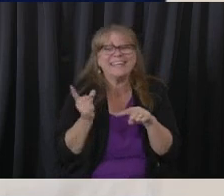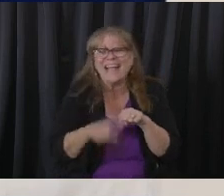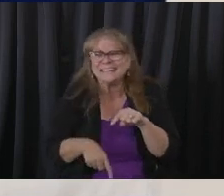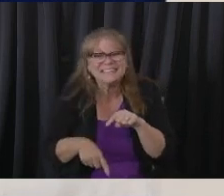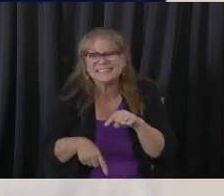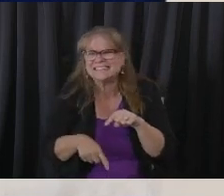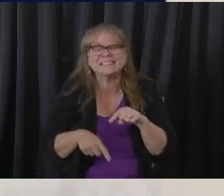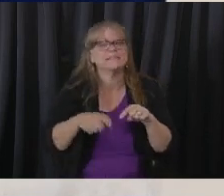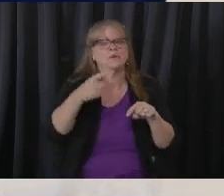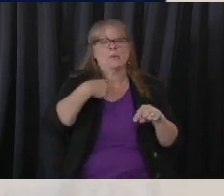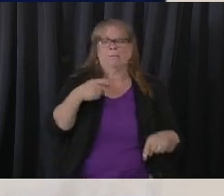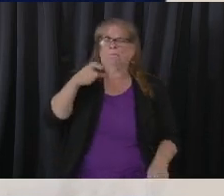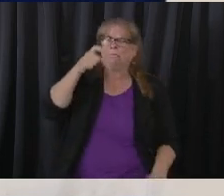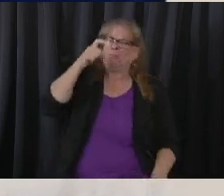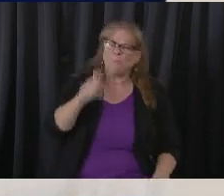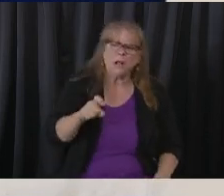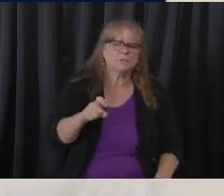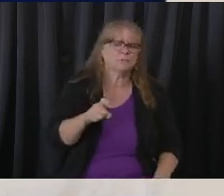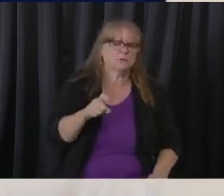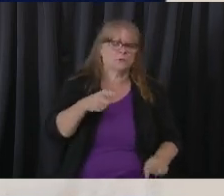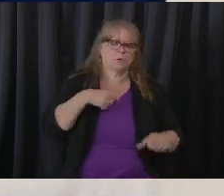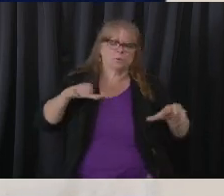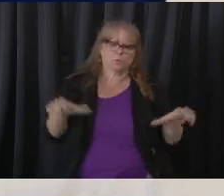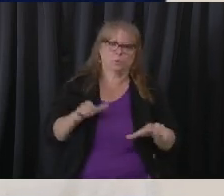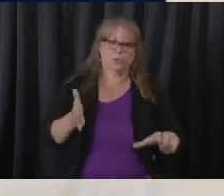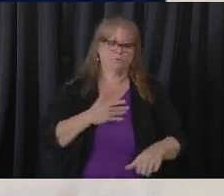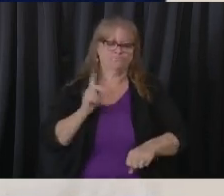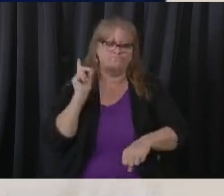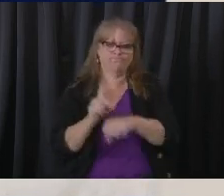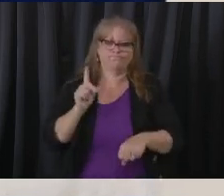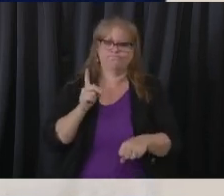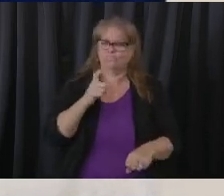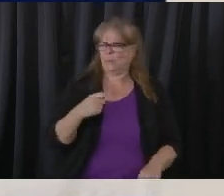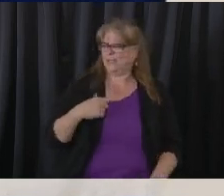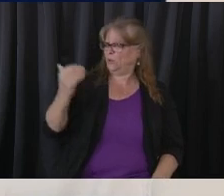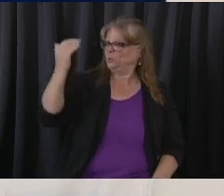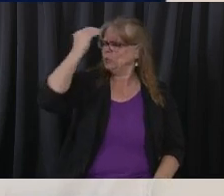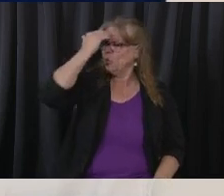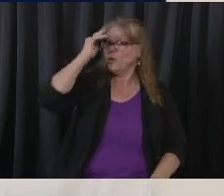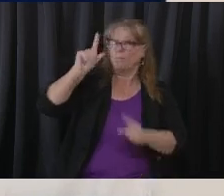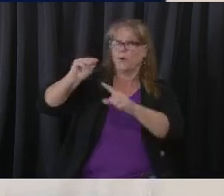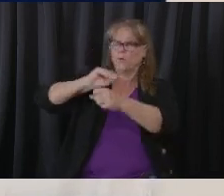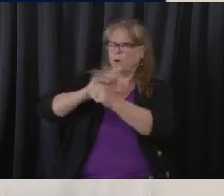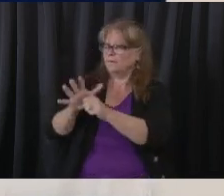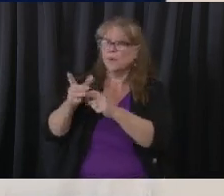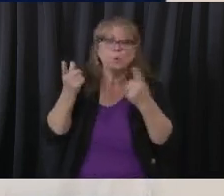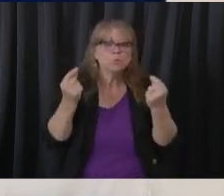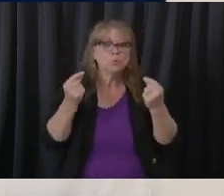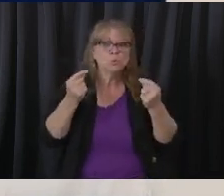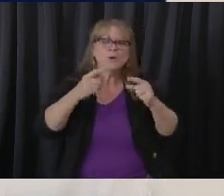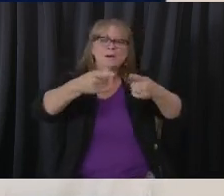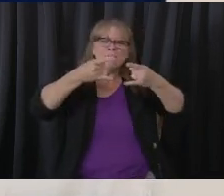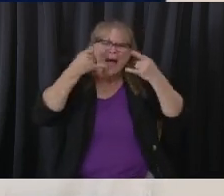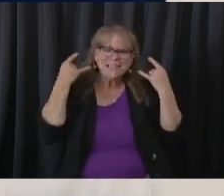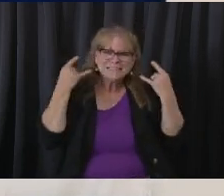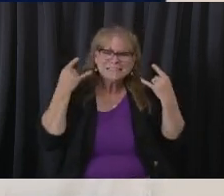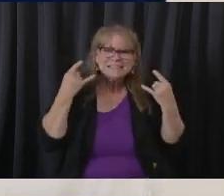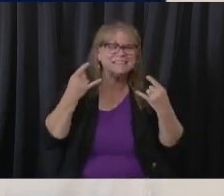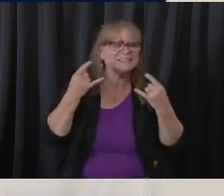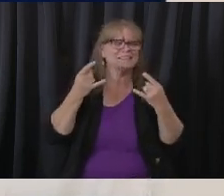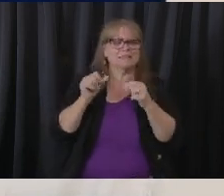reduce the transmission, wearing a mask when around others, keeping social distance from others, being outdoors where we